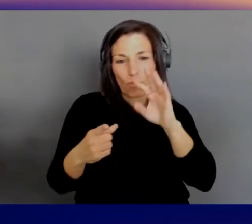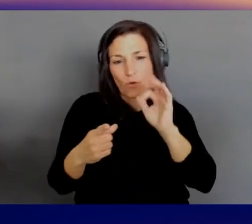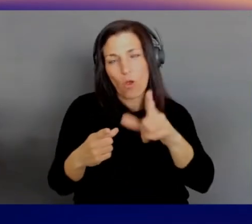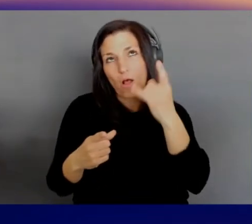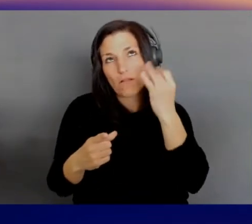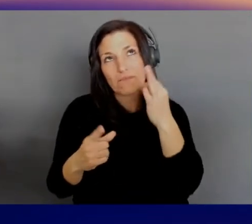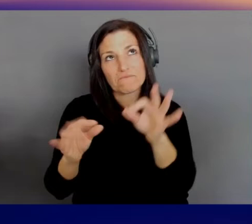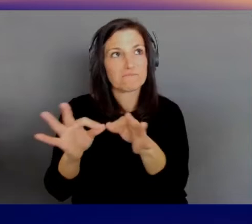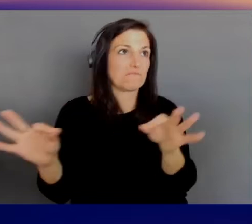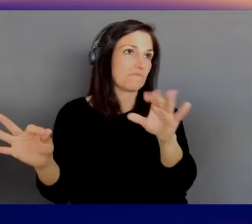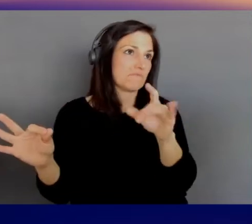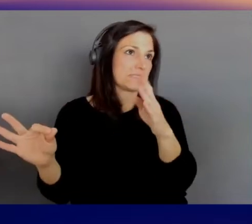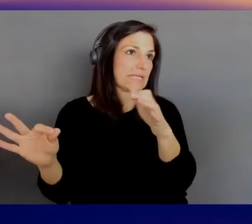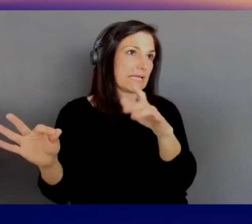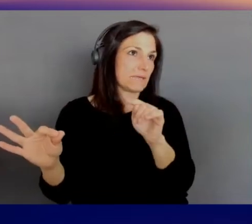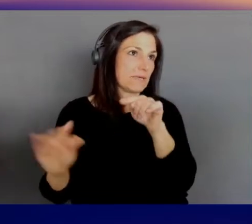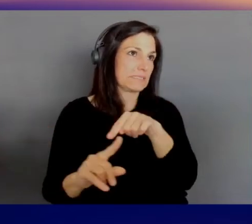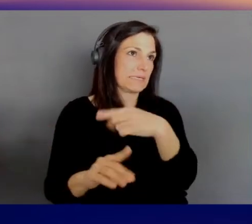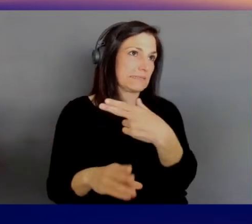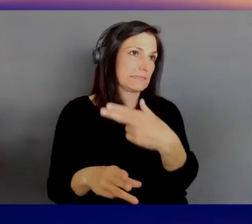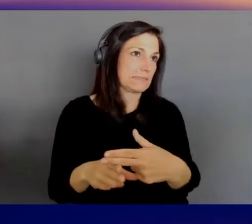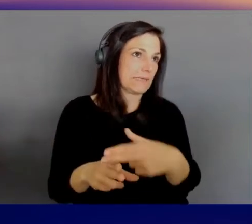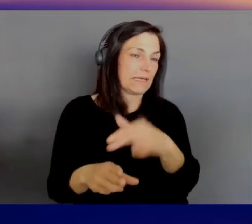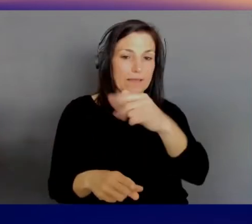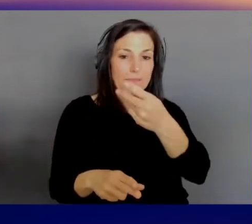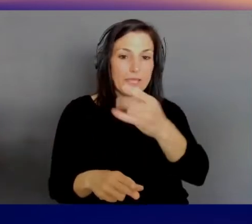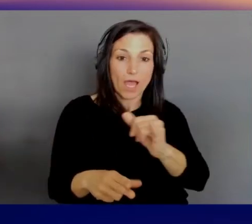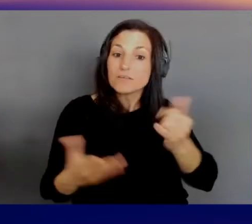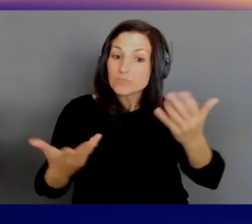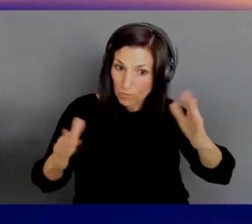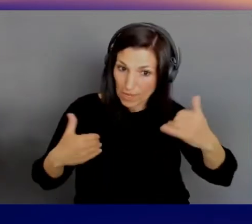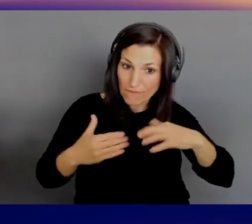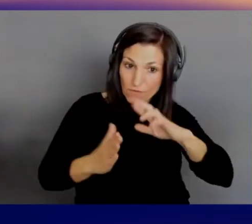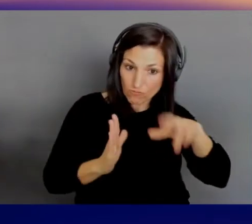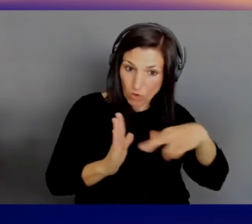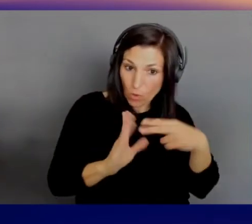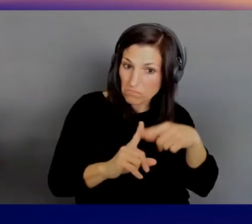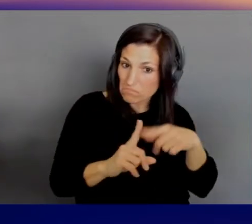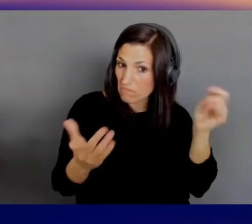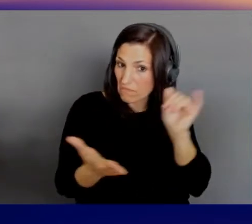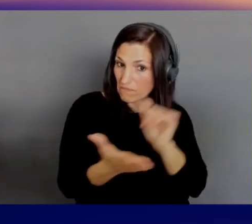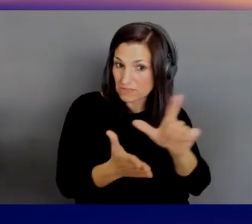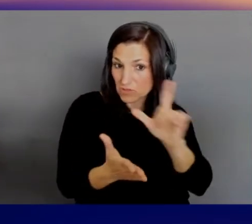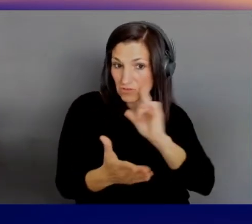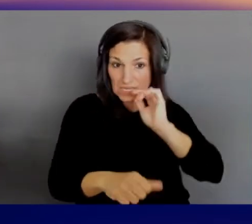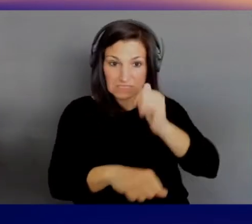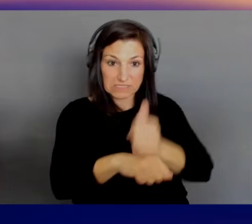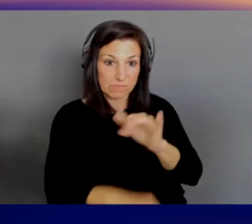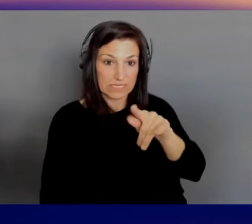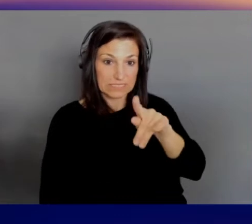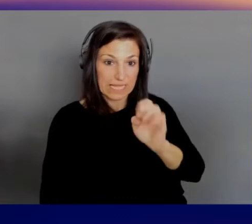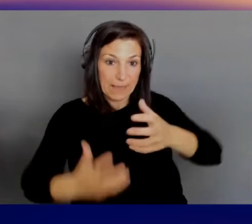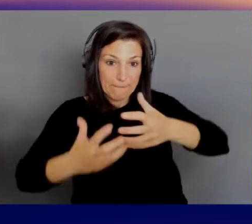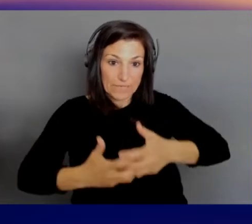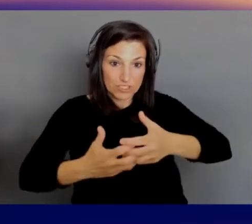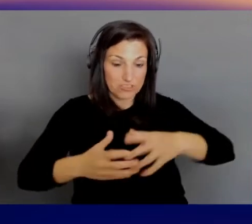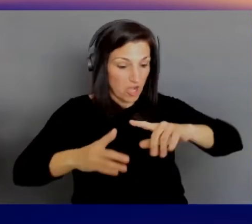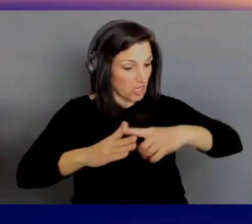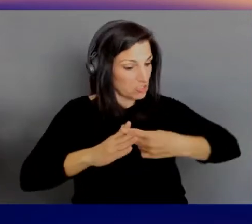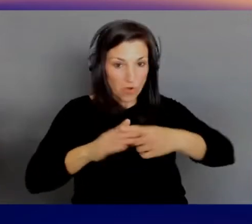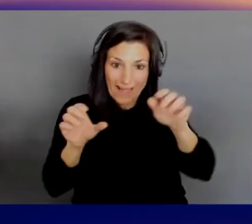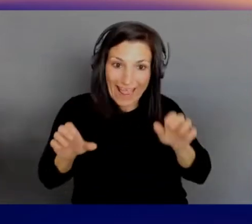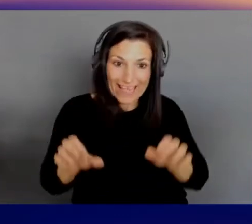API. So I have a role, and that's it. I created my state machine. Now I can start executing. When you